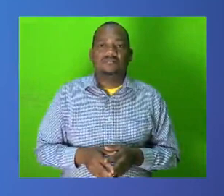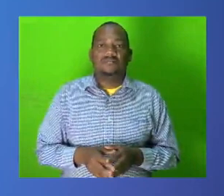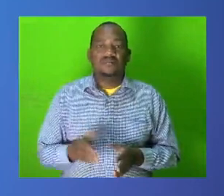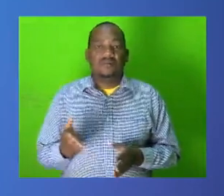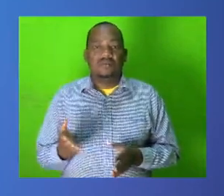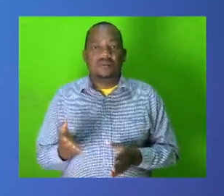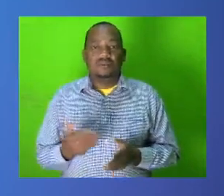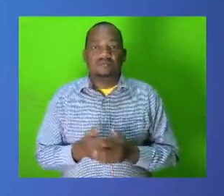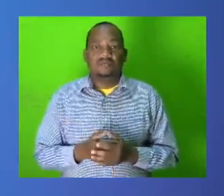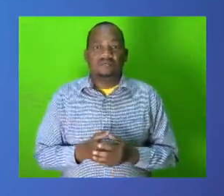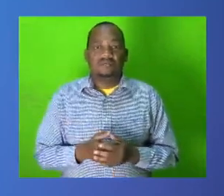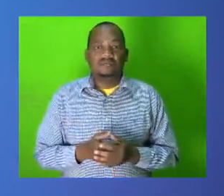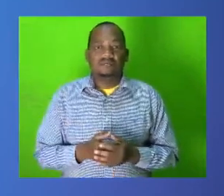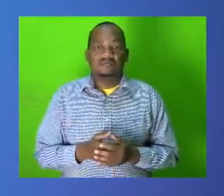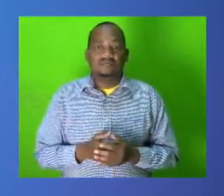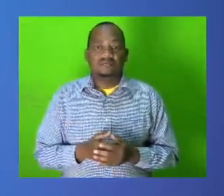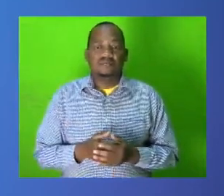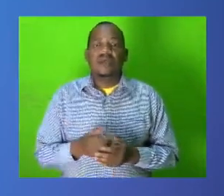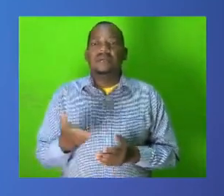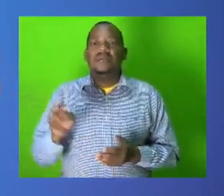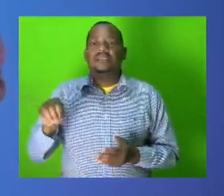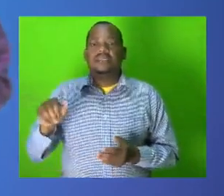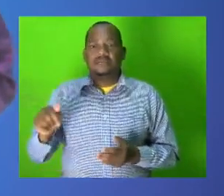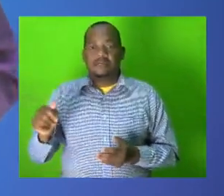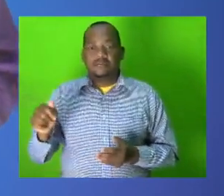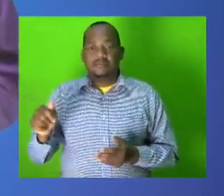Who can try? Yes, Mariam.